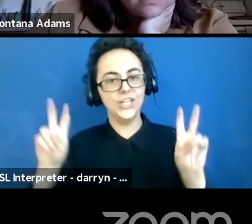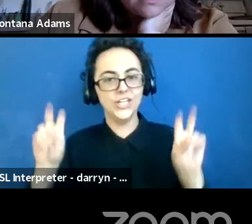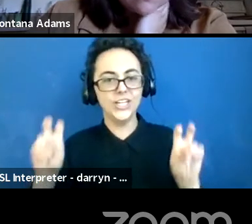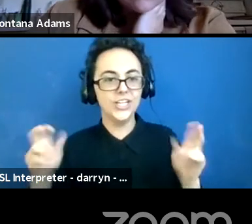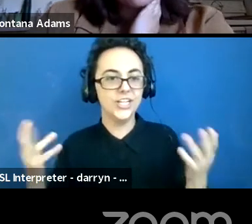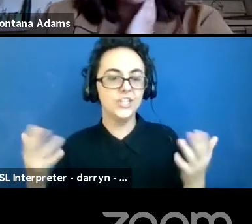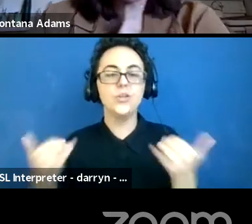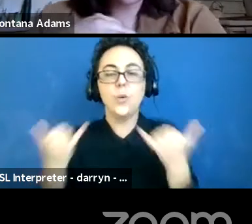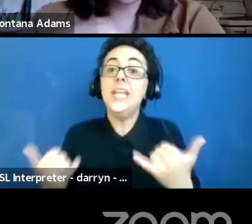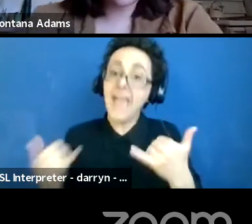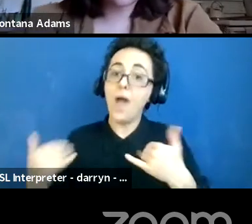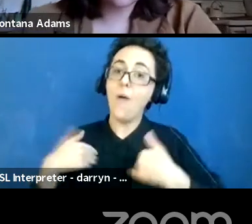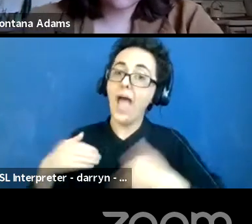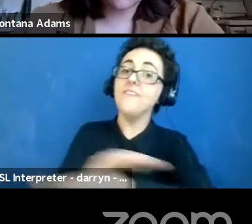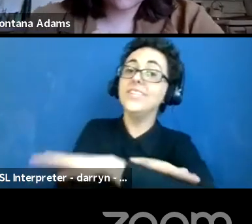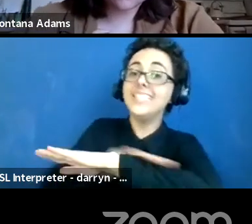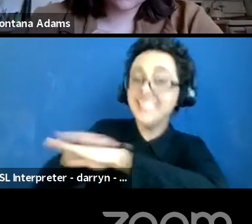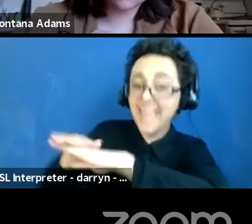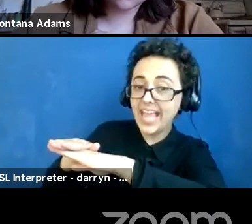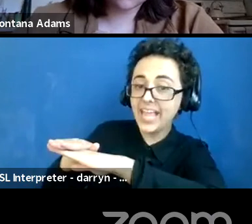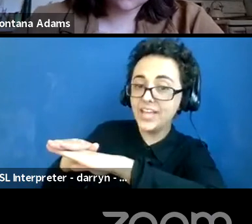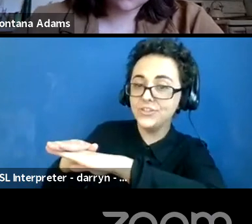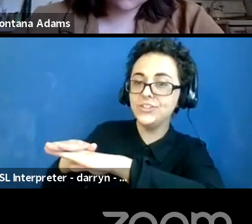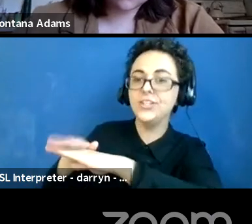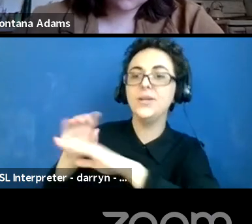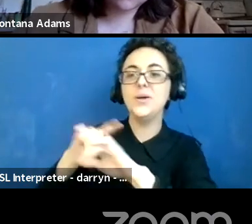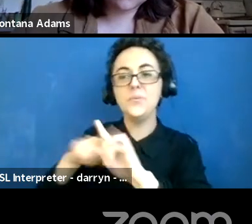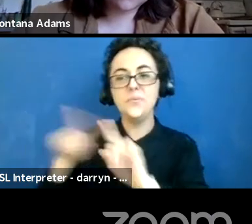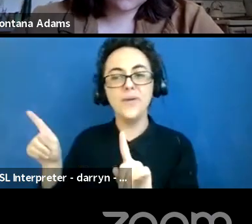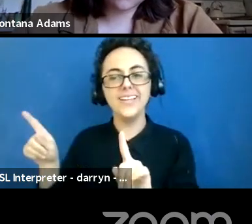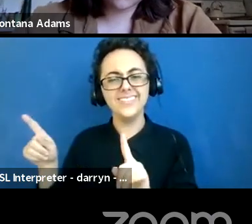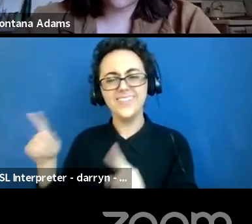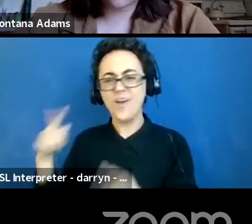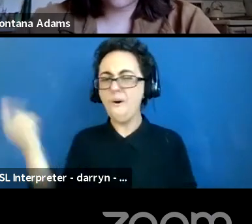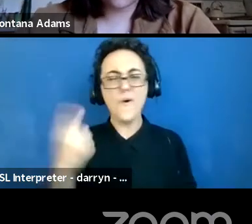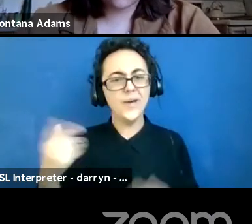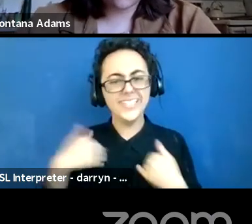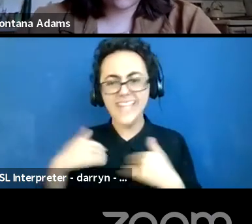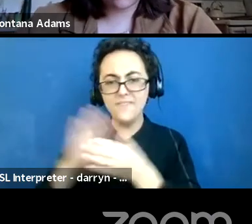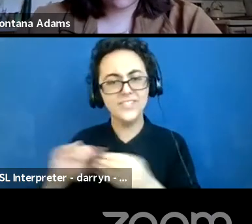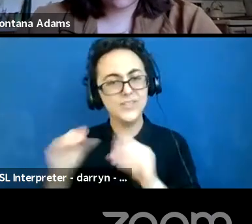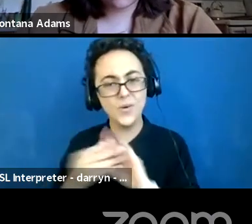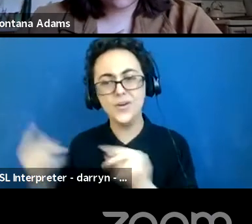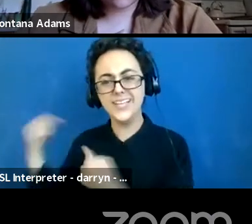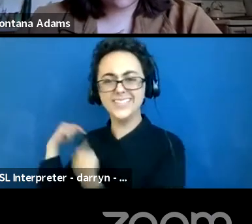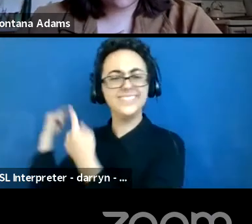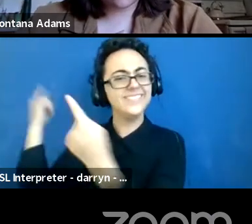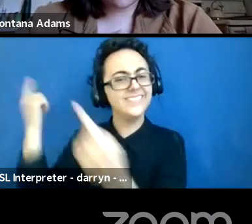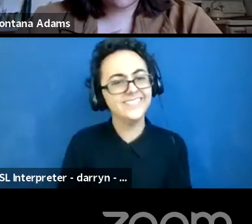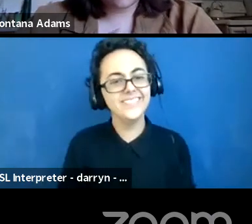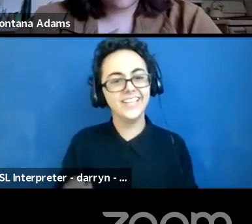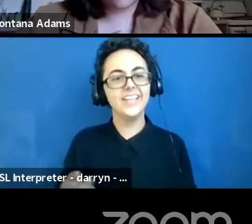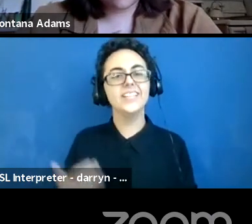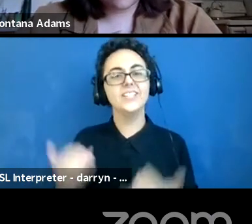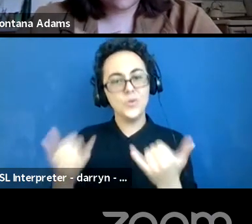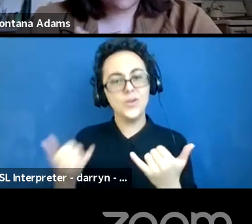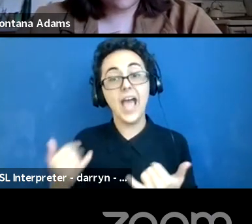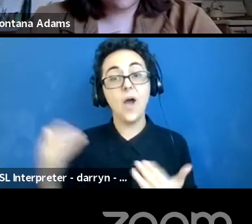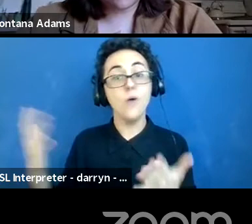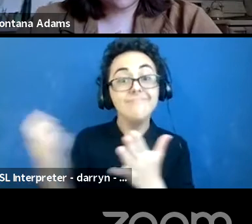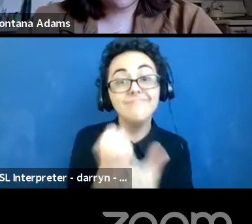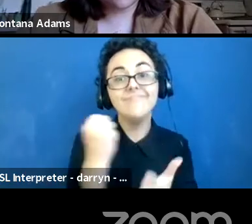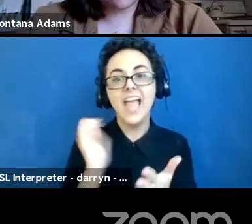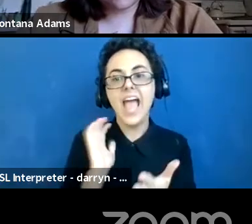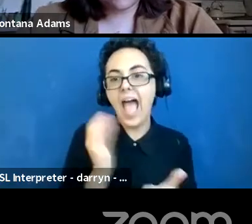on stage. We are now putting ourselves and our stories and our grandparents' stories on stage.